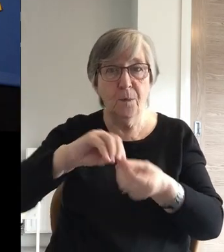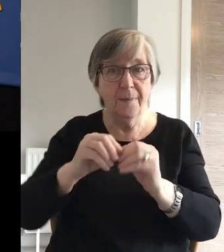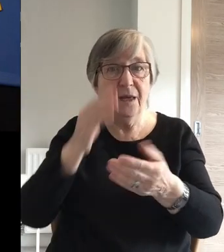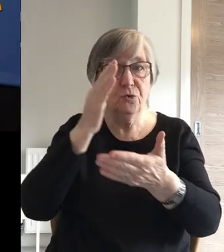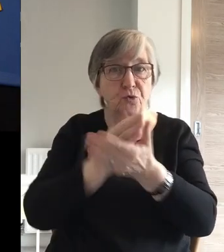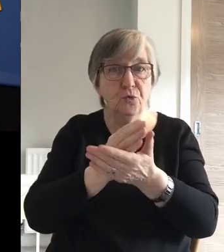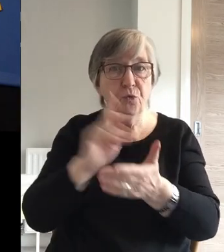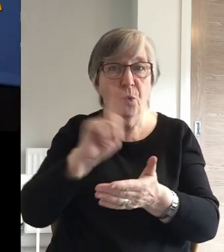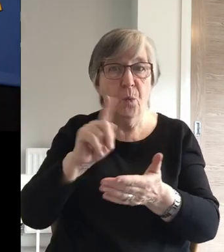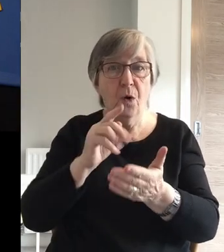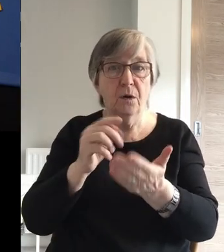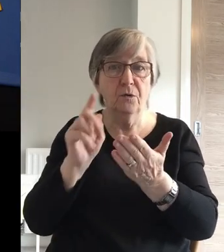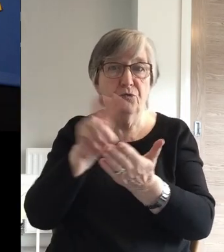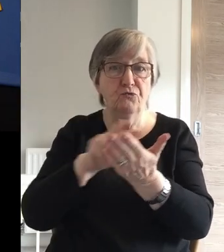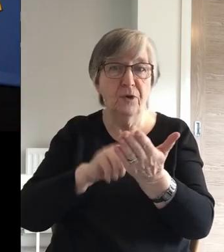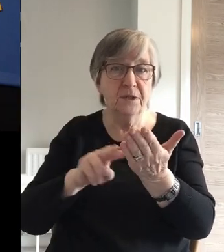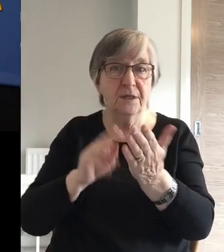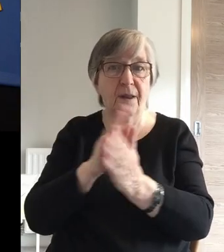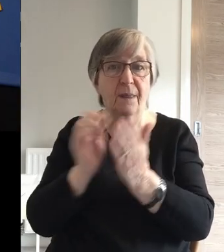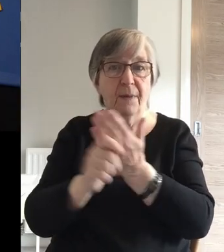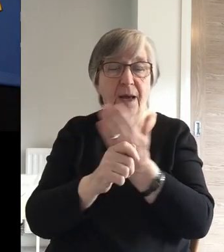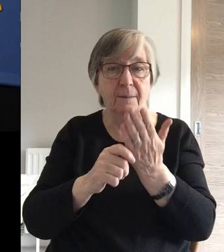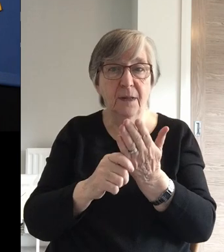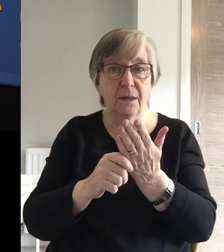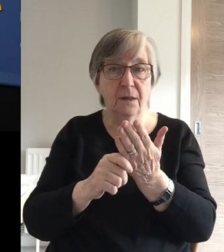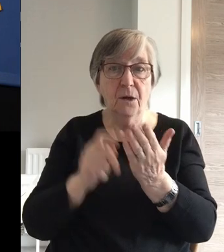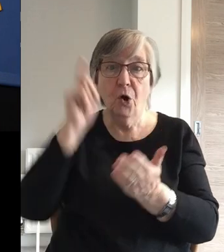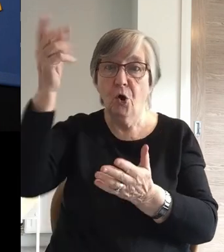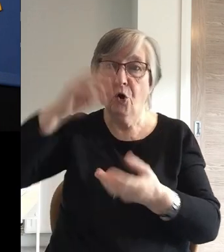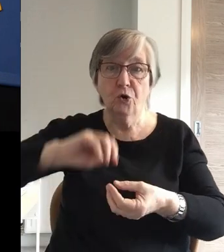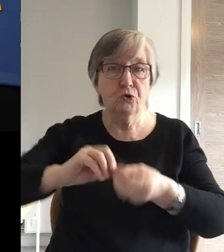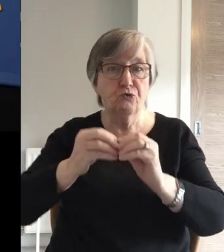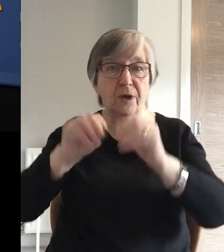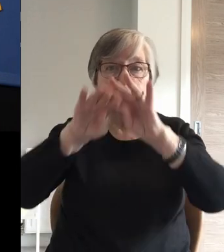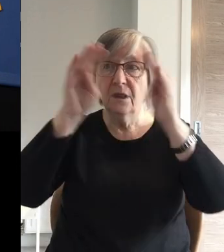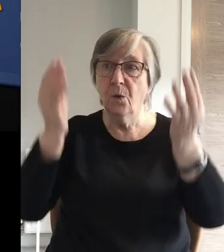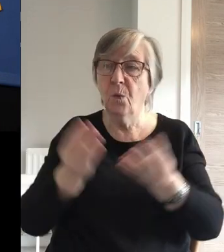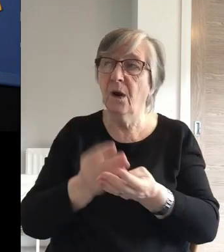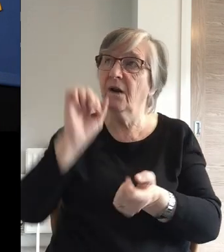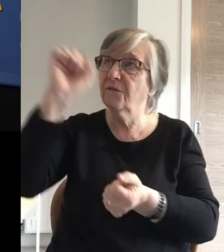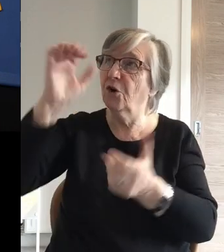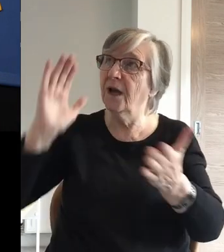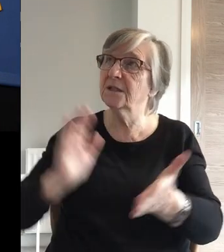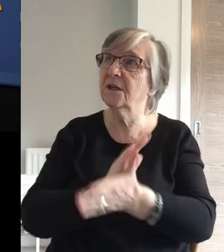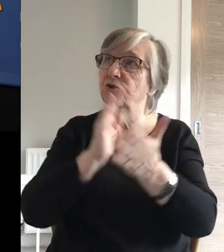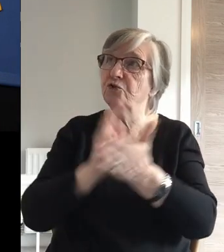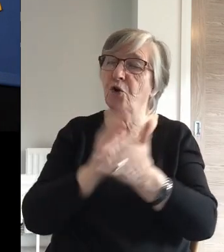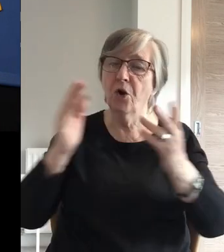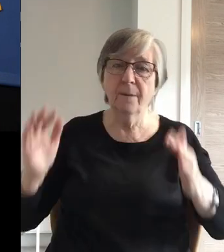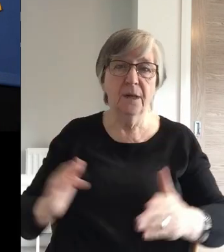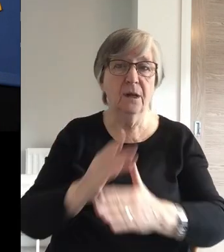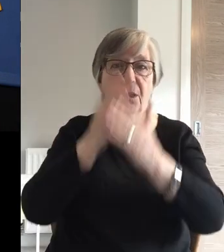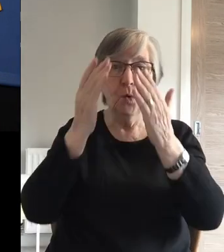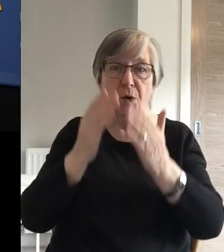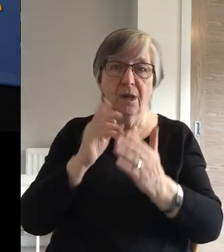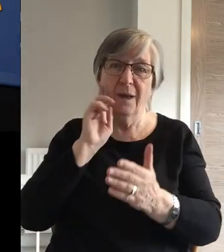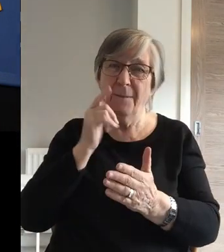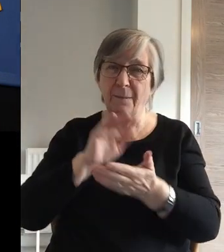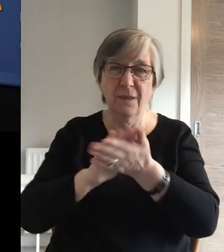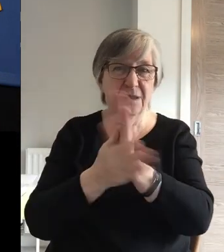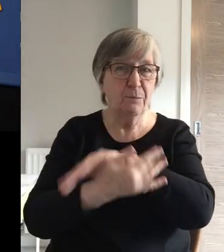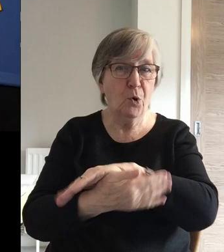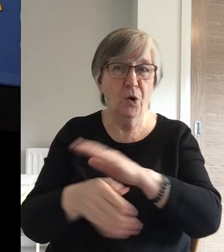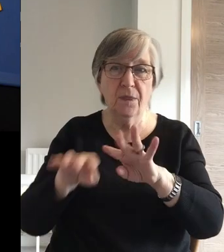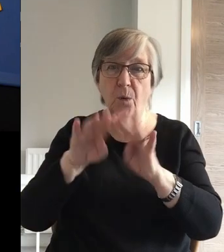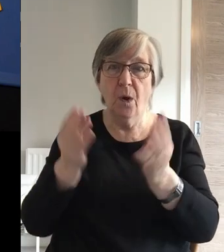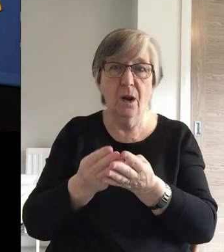plan. God had created the world for his enjoyment and glory, but people had spoiled it through